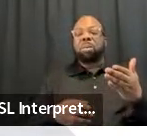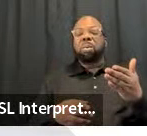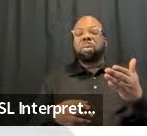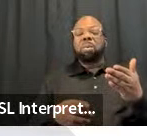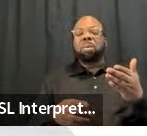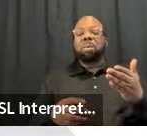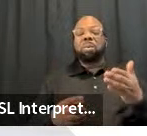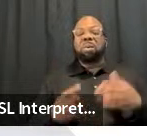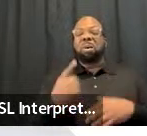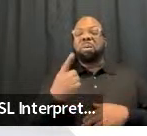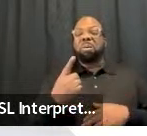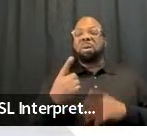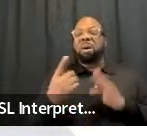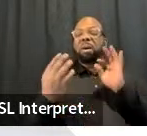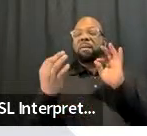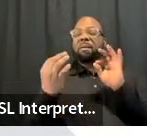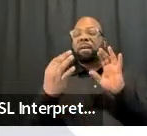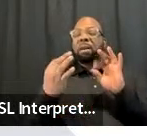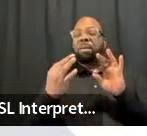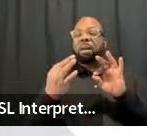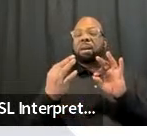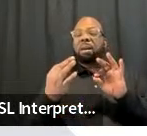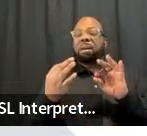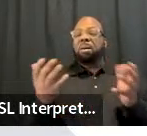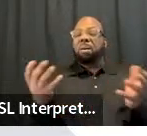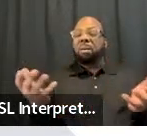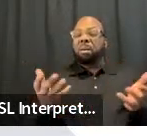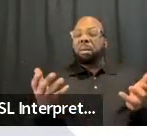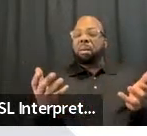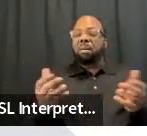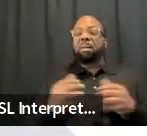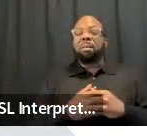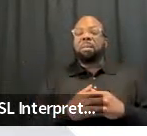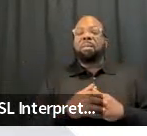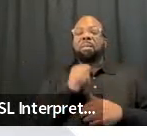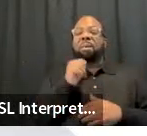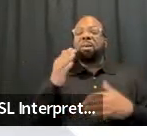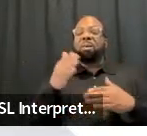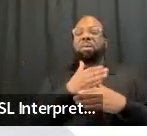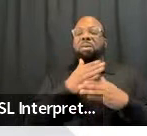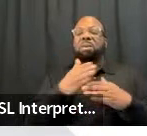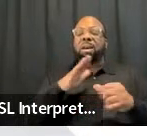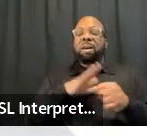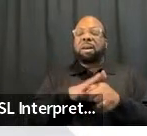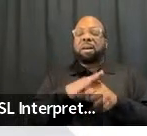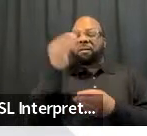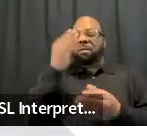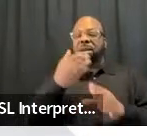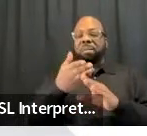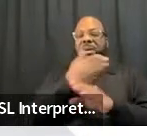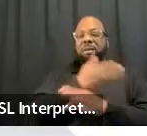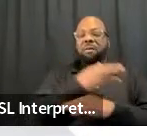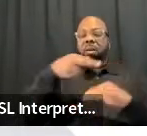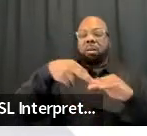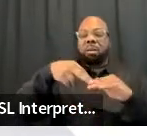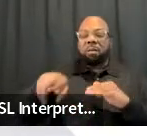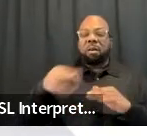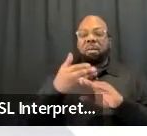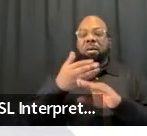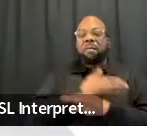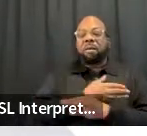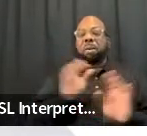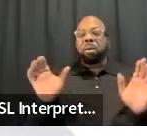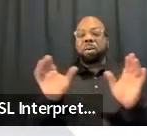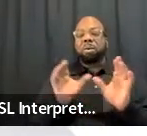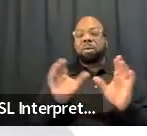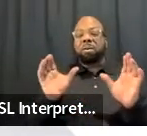one piece of feedback we here at the department have heard frequently is that we don't share enough information in advance of referral or in advance of certification, in advance of